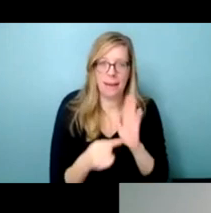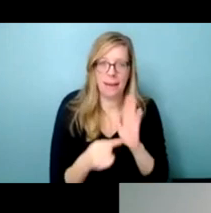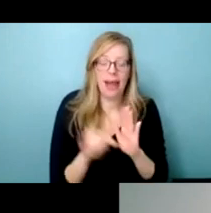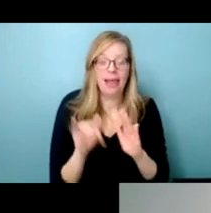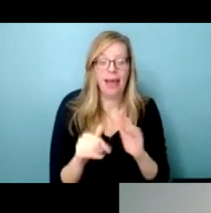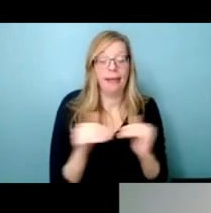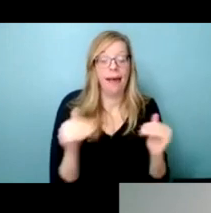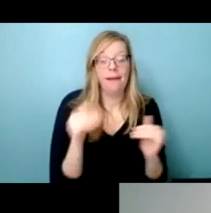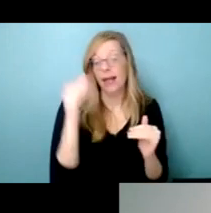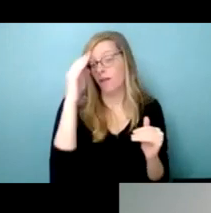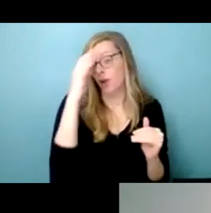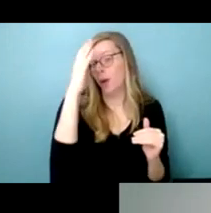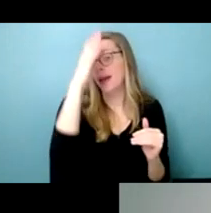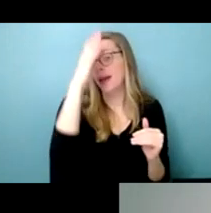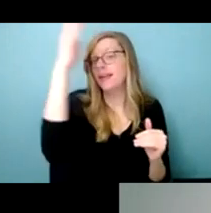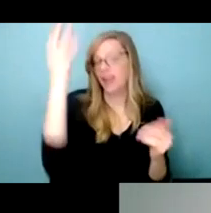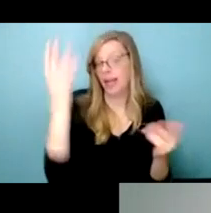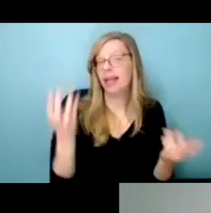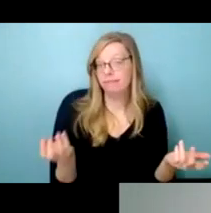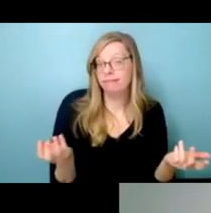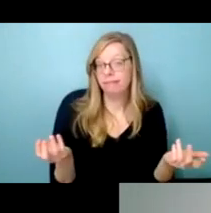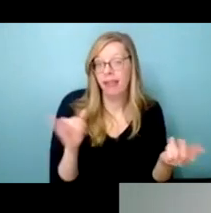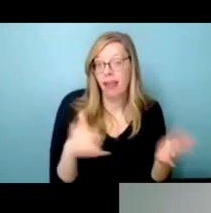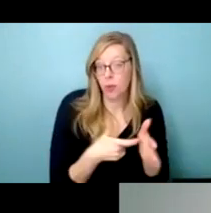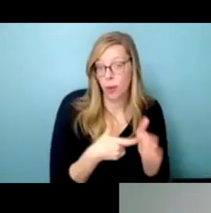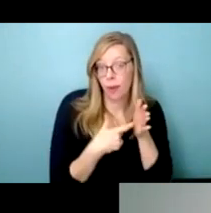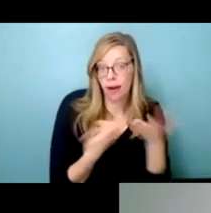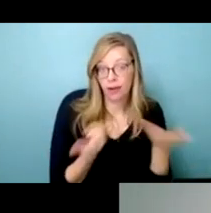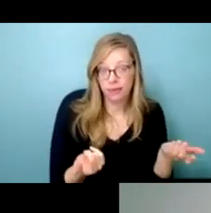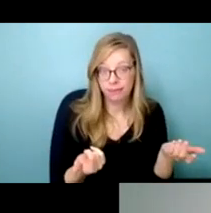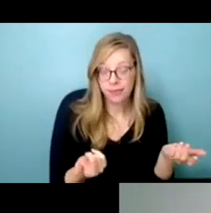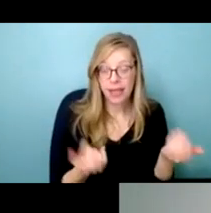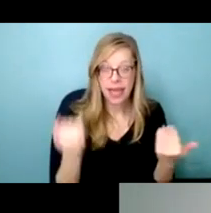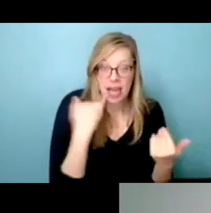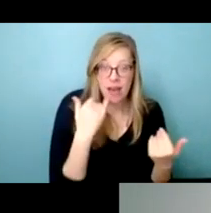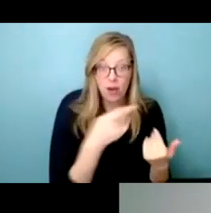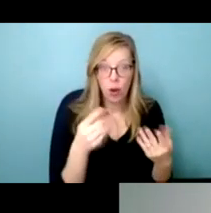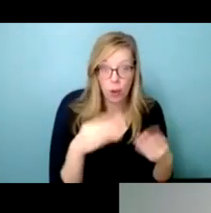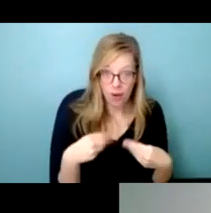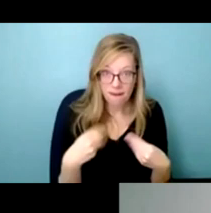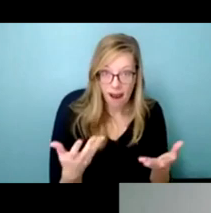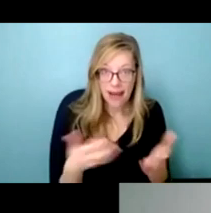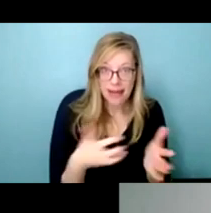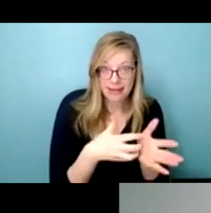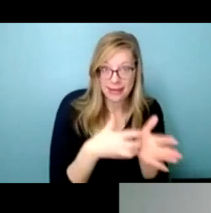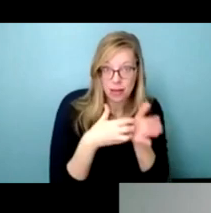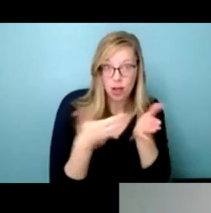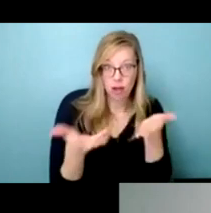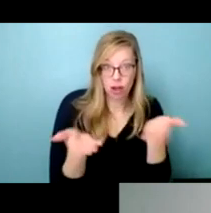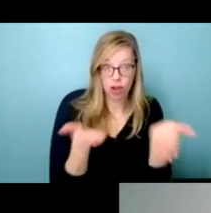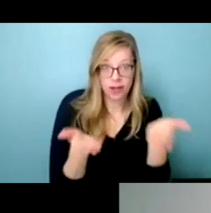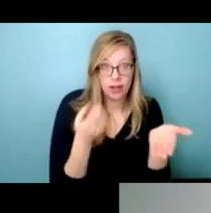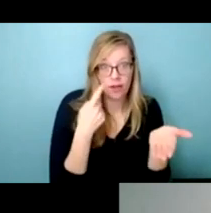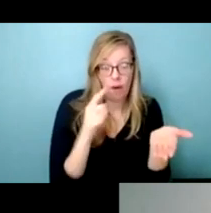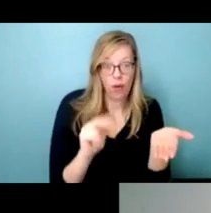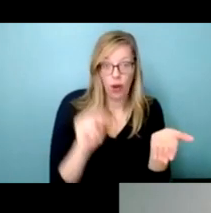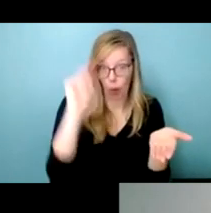creativity that is required when you're providing essential services in the north, right? You said, like, there just